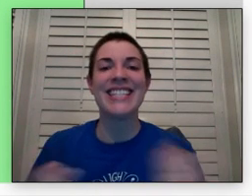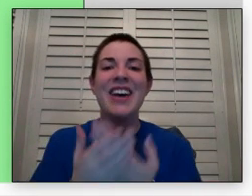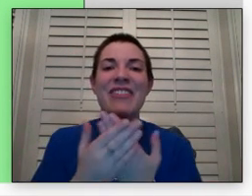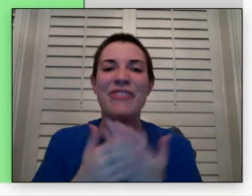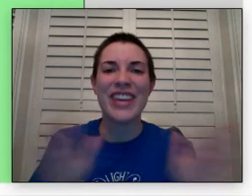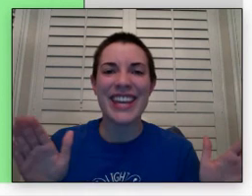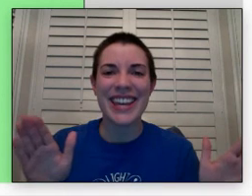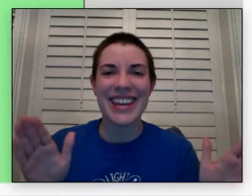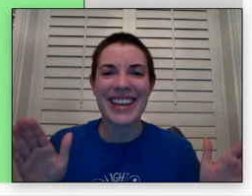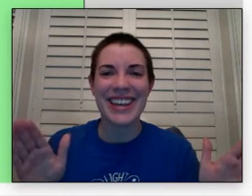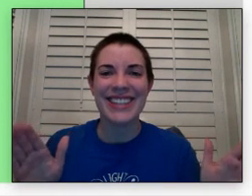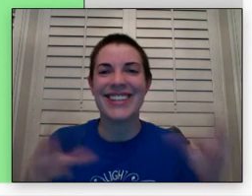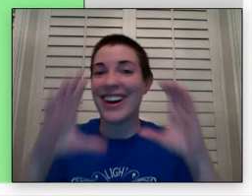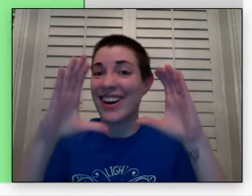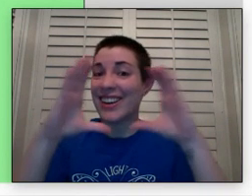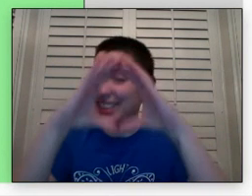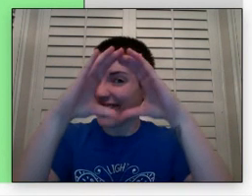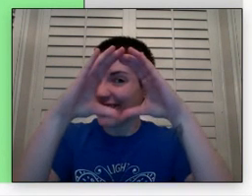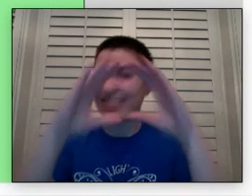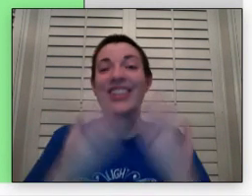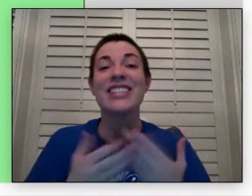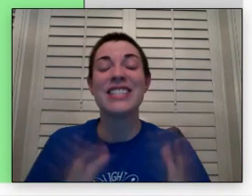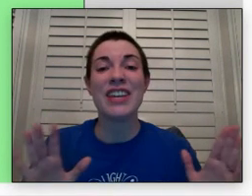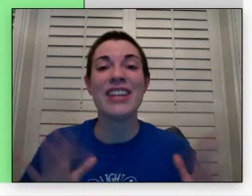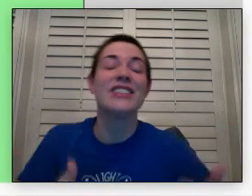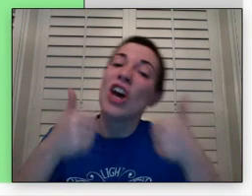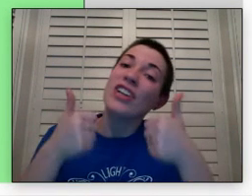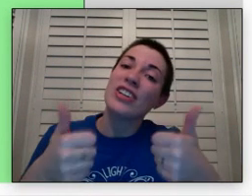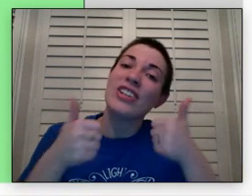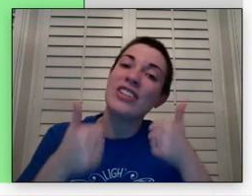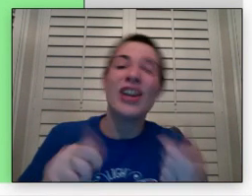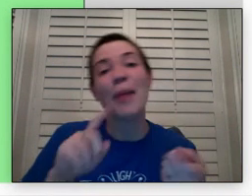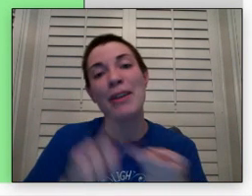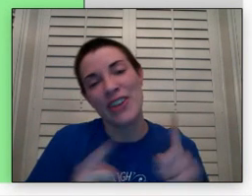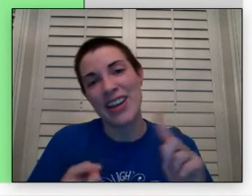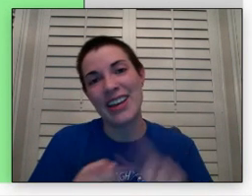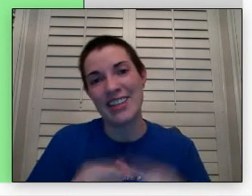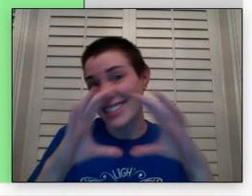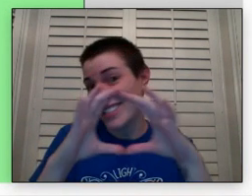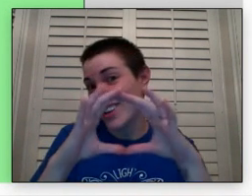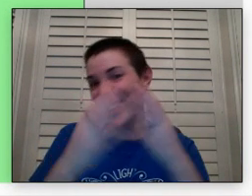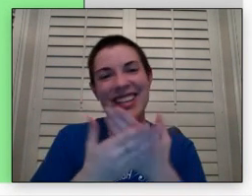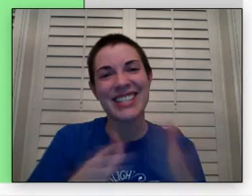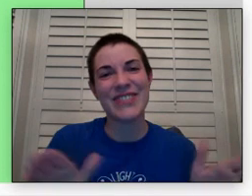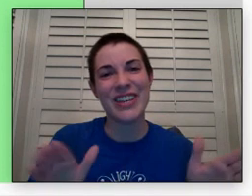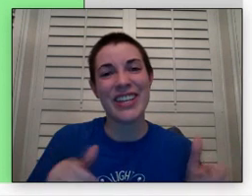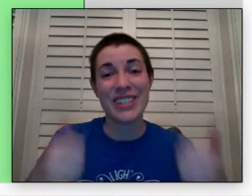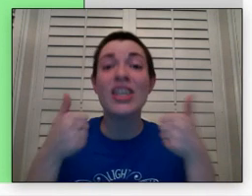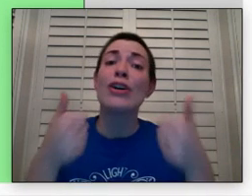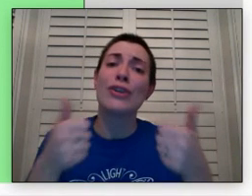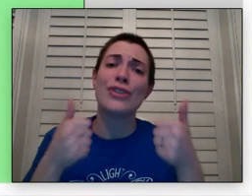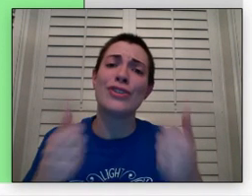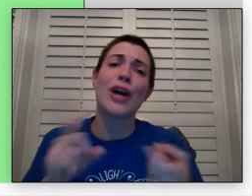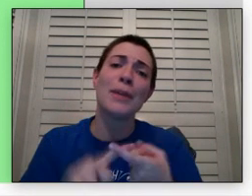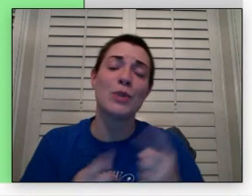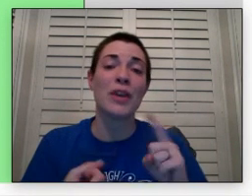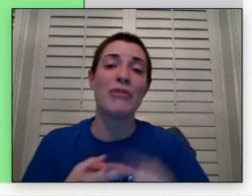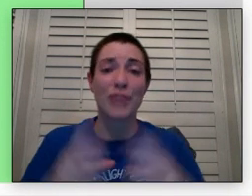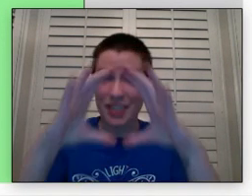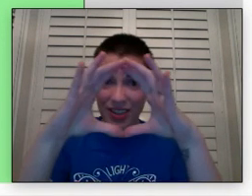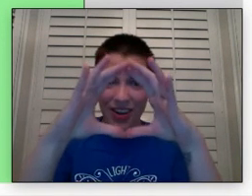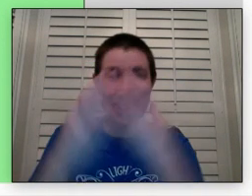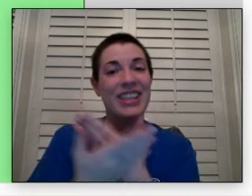is finished. Our literacy circle is finished. Good job, my friend. Circle is finished. Good job, my